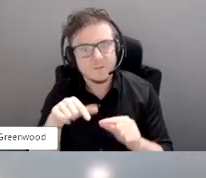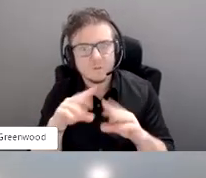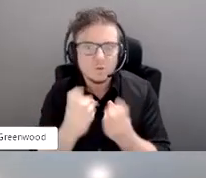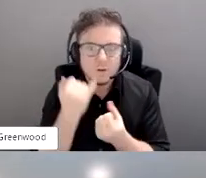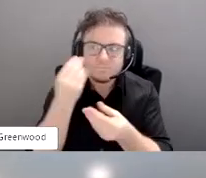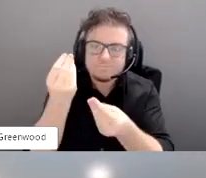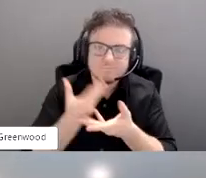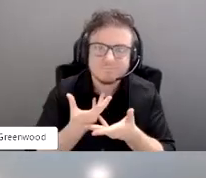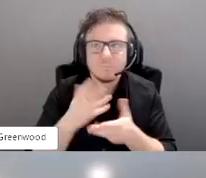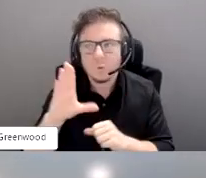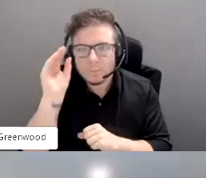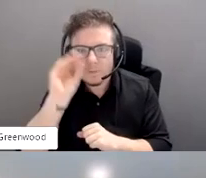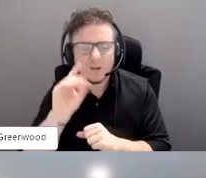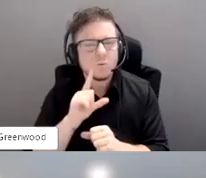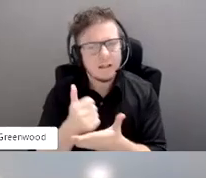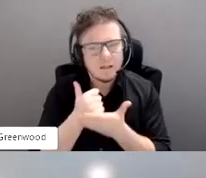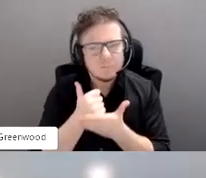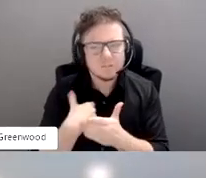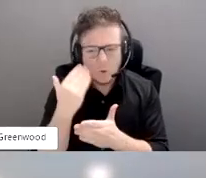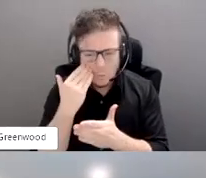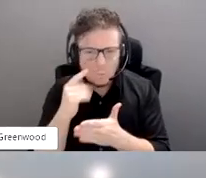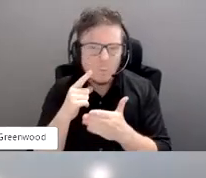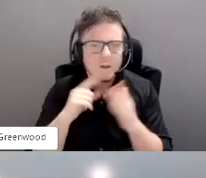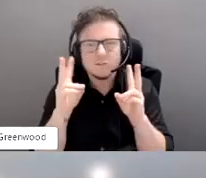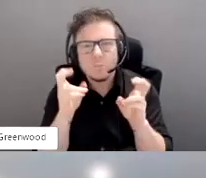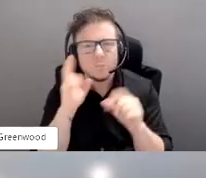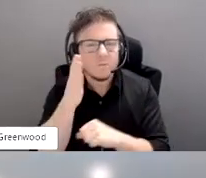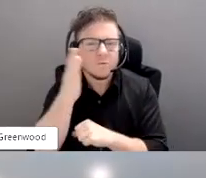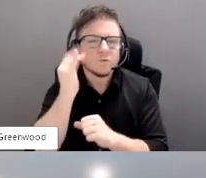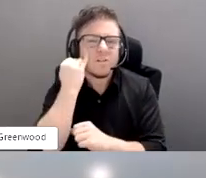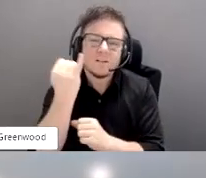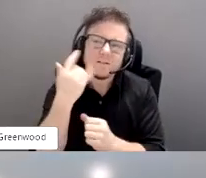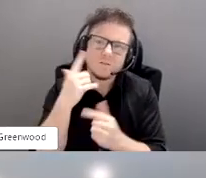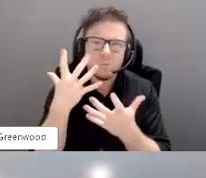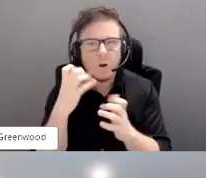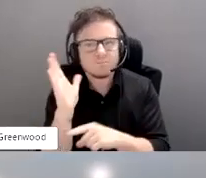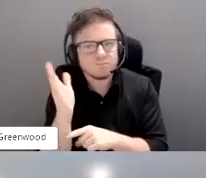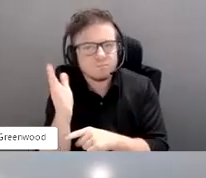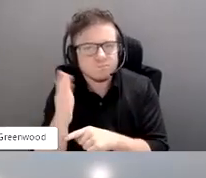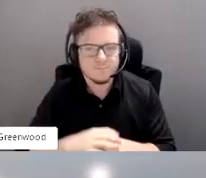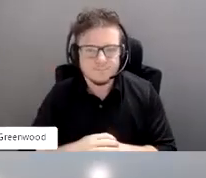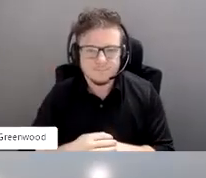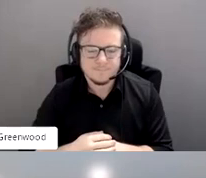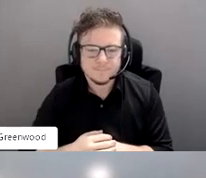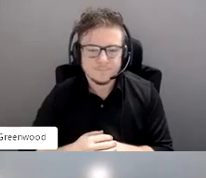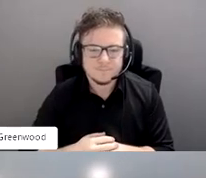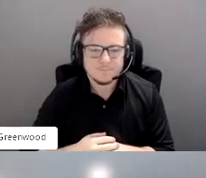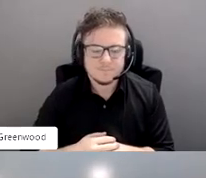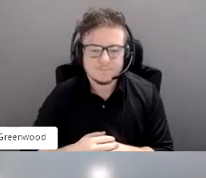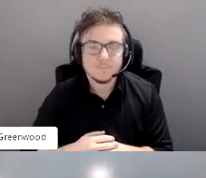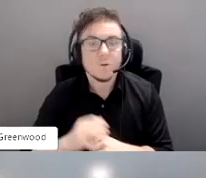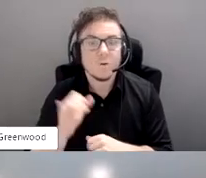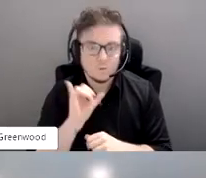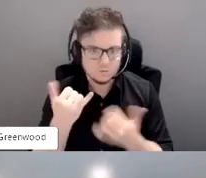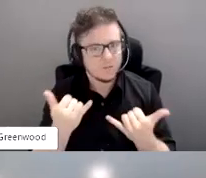guidance about the topic and future ideas that you might have that you would like us to present on. And as mentioned, we are recording